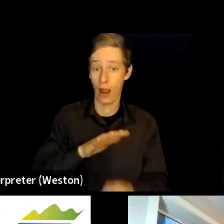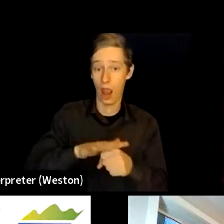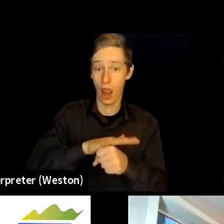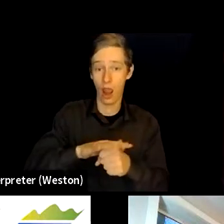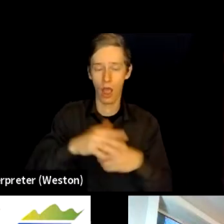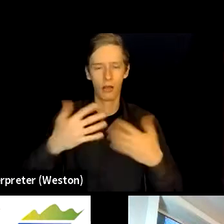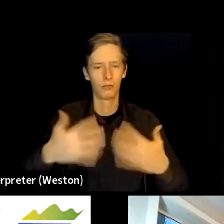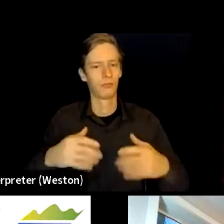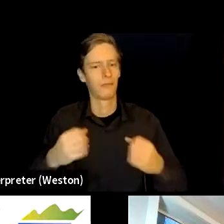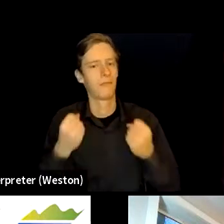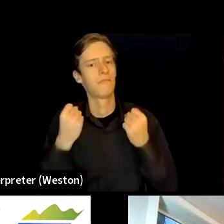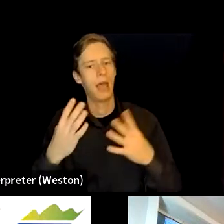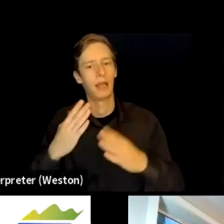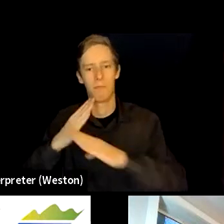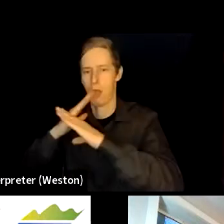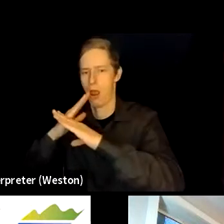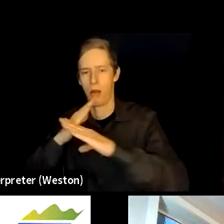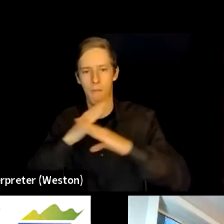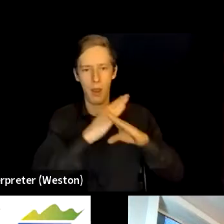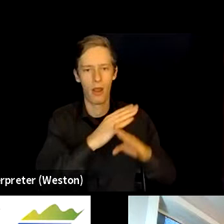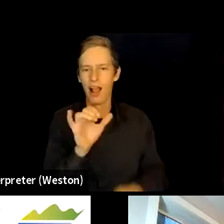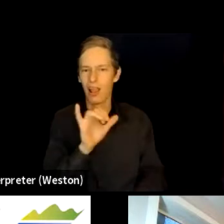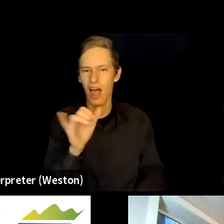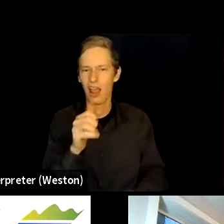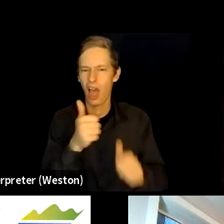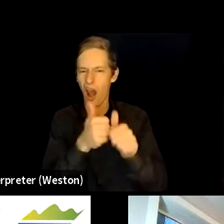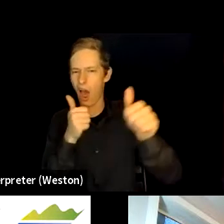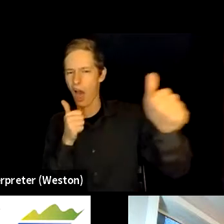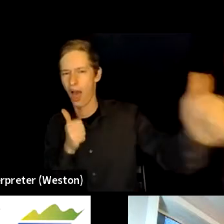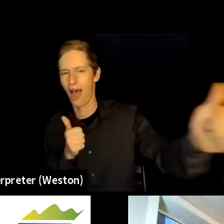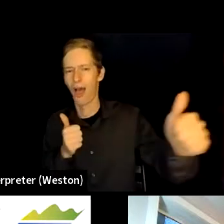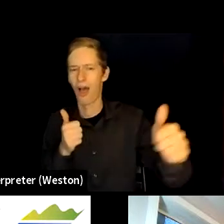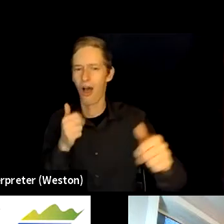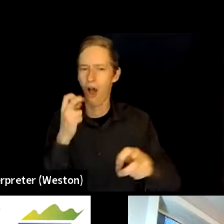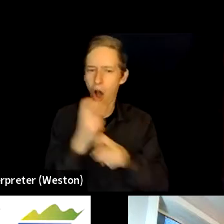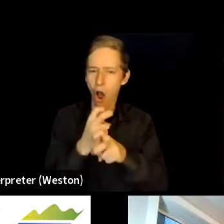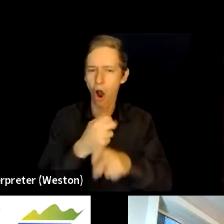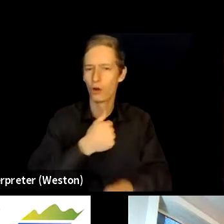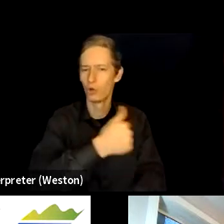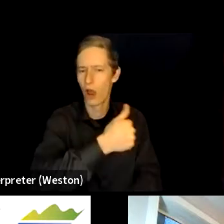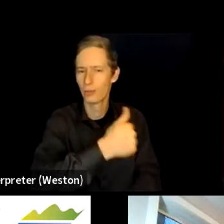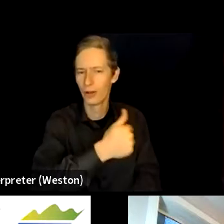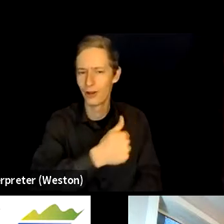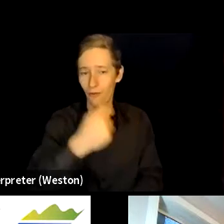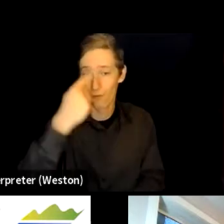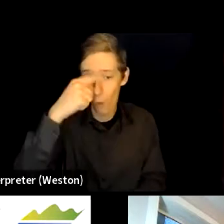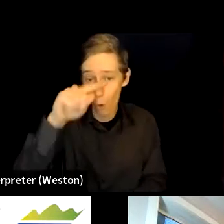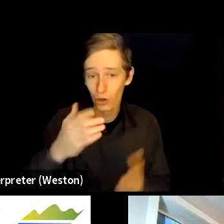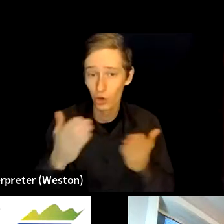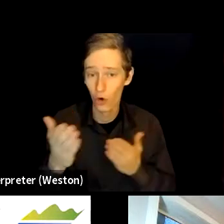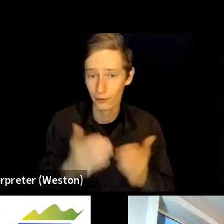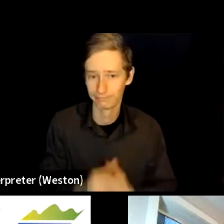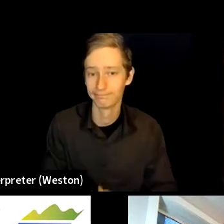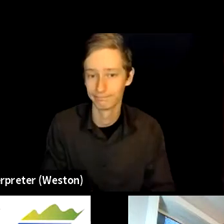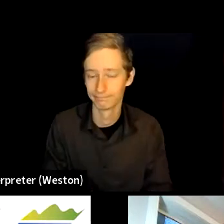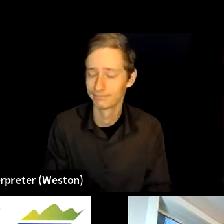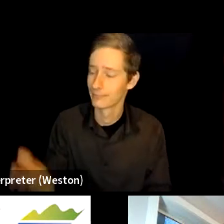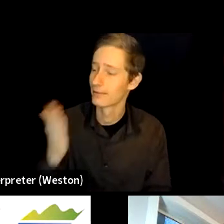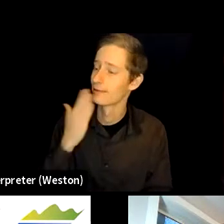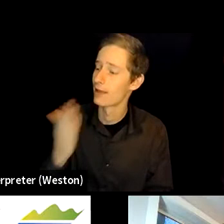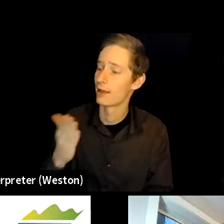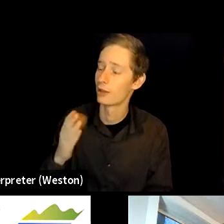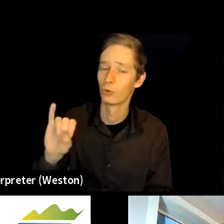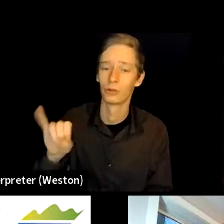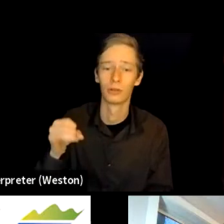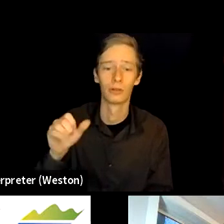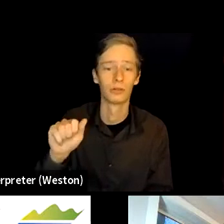transportation. No doubt. Well, thank you, James. In just a moment, we're going to start talking